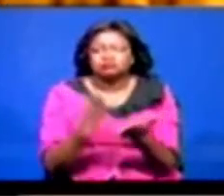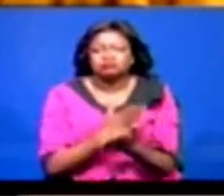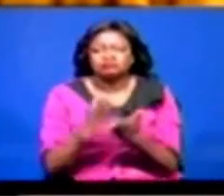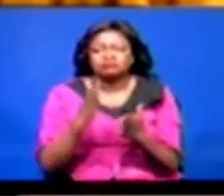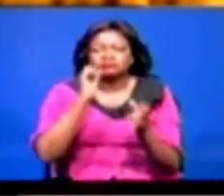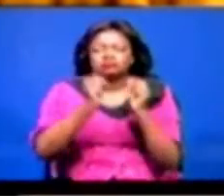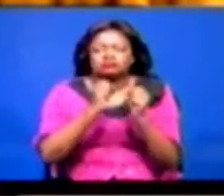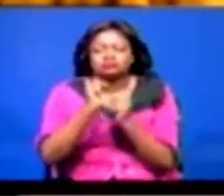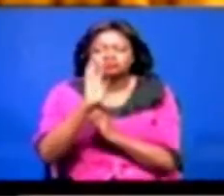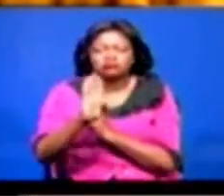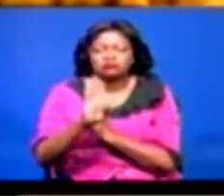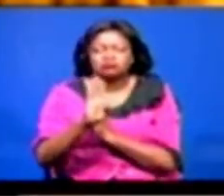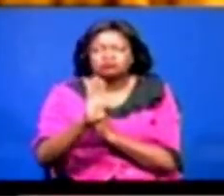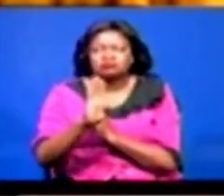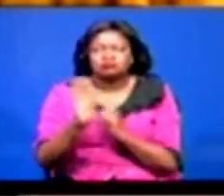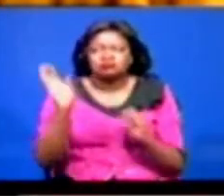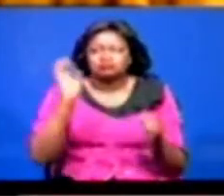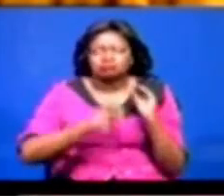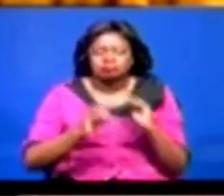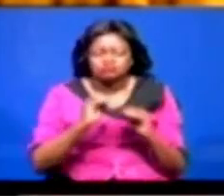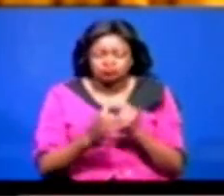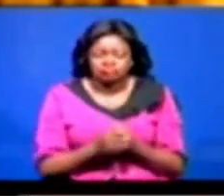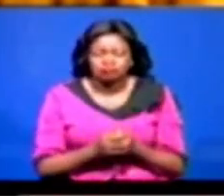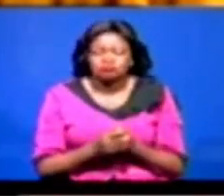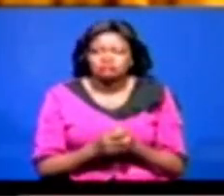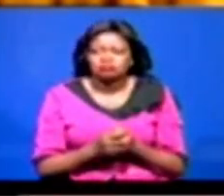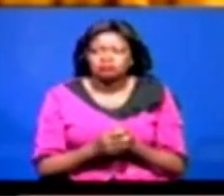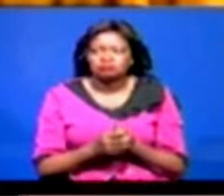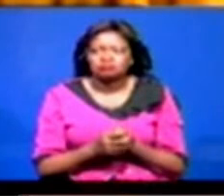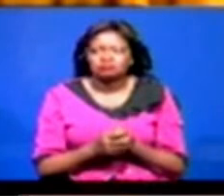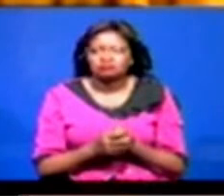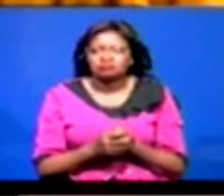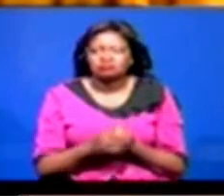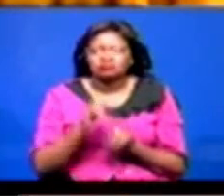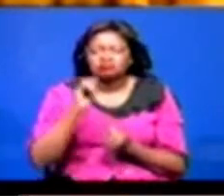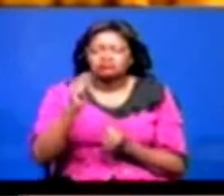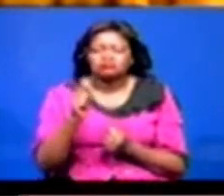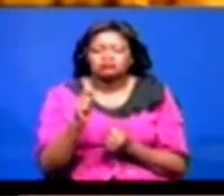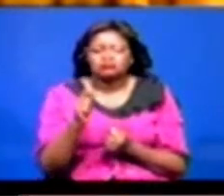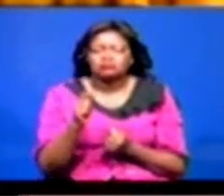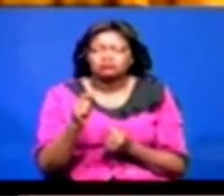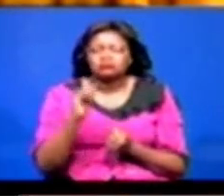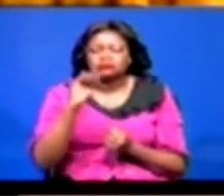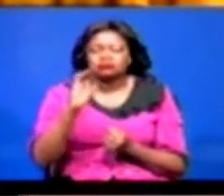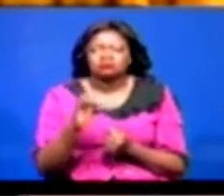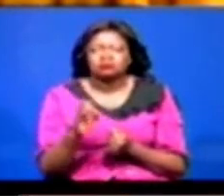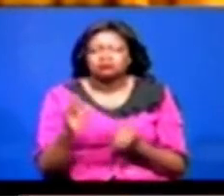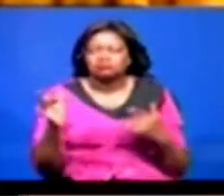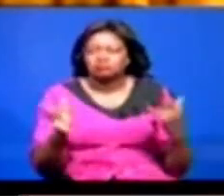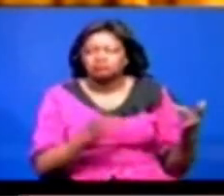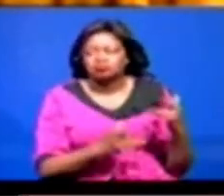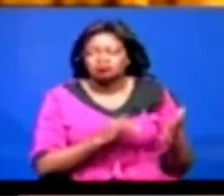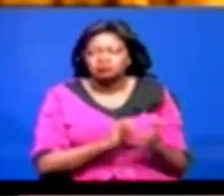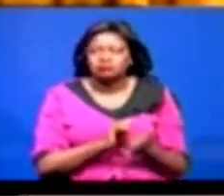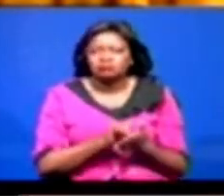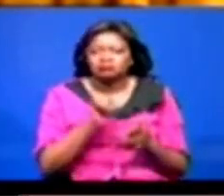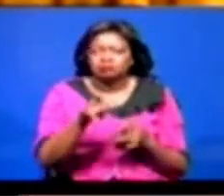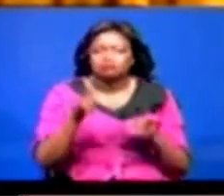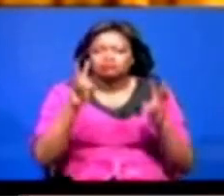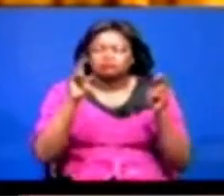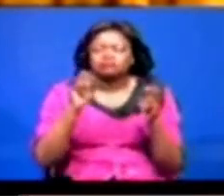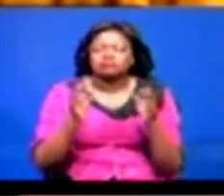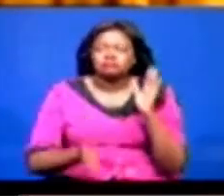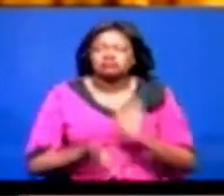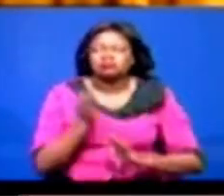55B of the Elections of the Elections Act, IEBC considered that this issue was an emergency. And